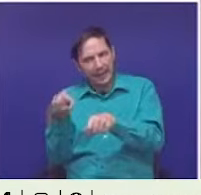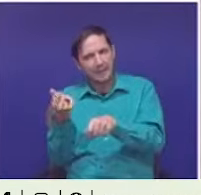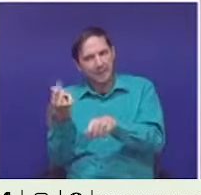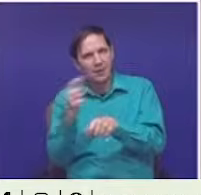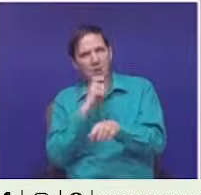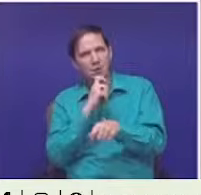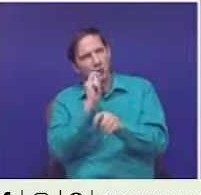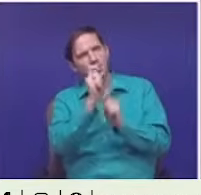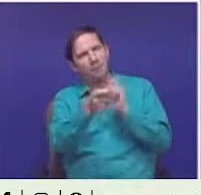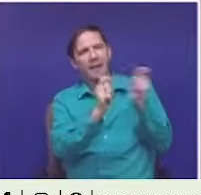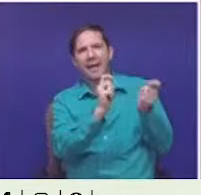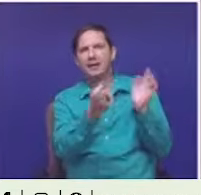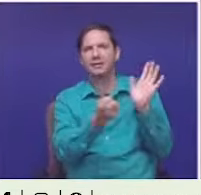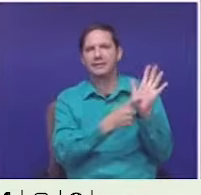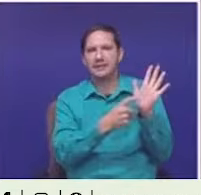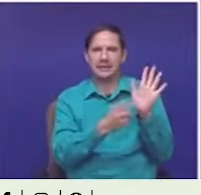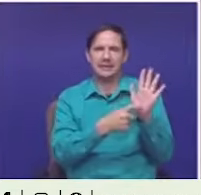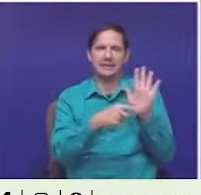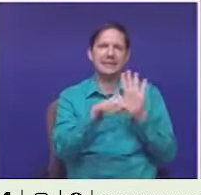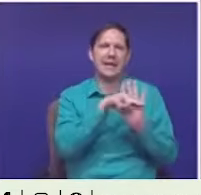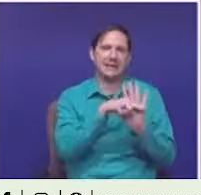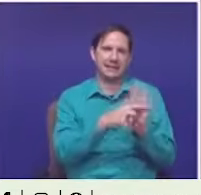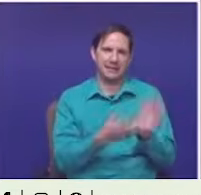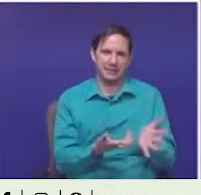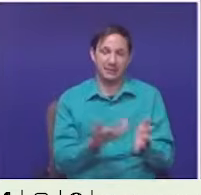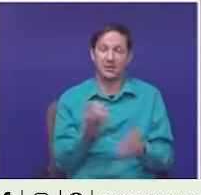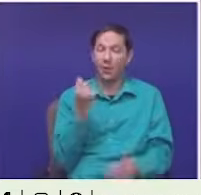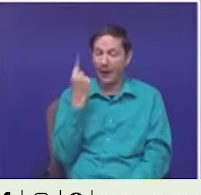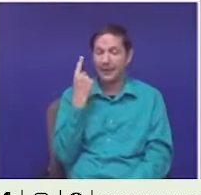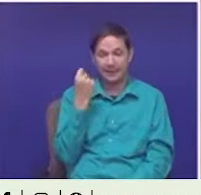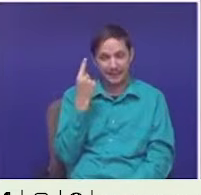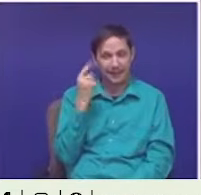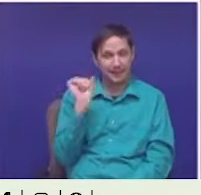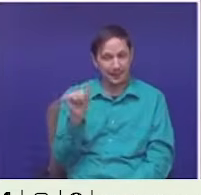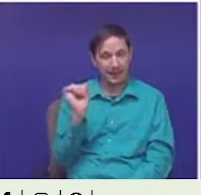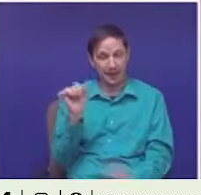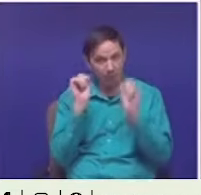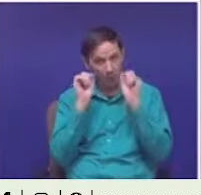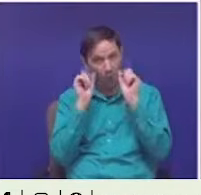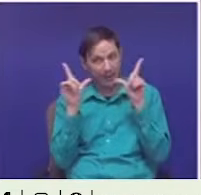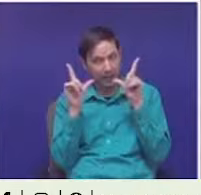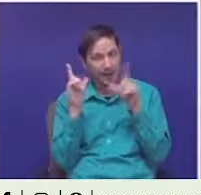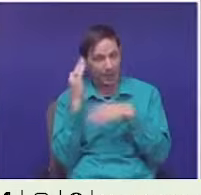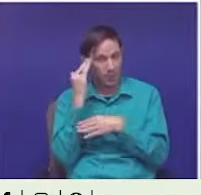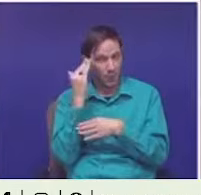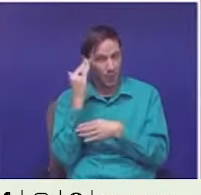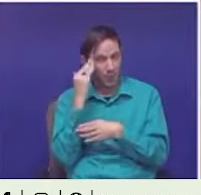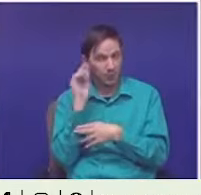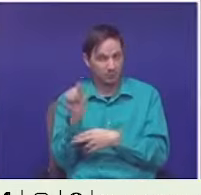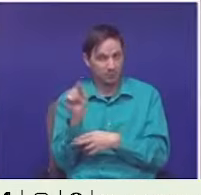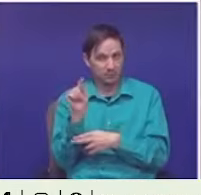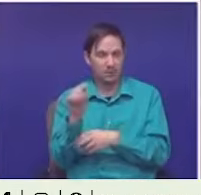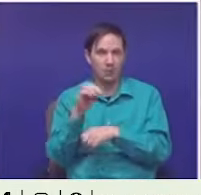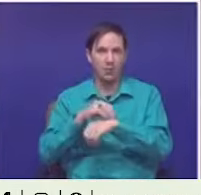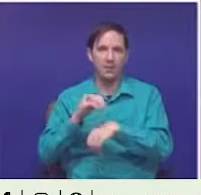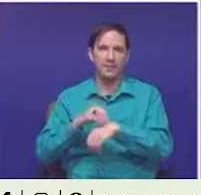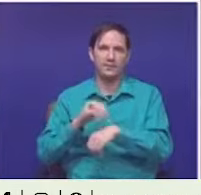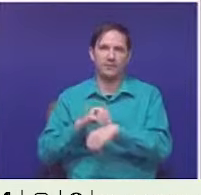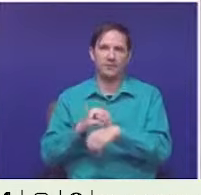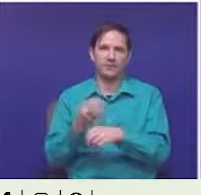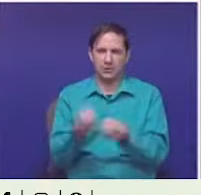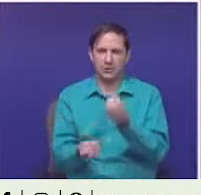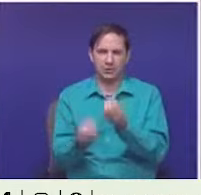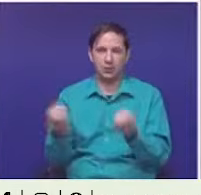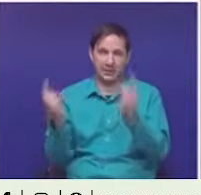you raise is around scholar transport. And I'm very much aware, and I'm acutely aware, particularly for schools with children